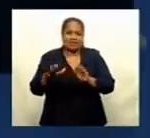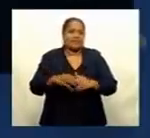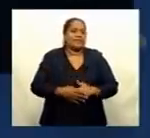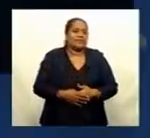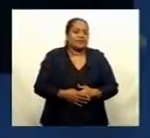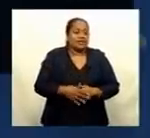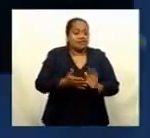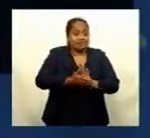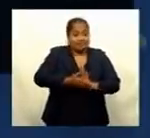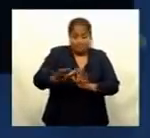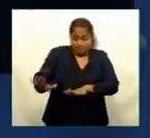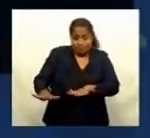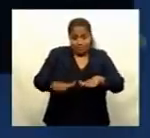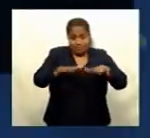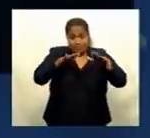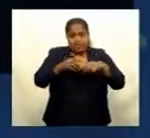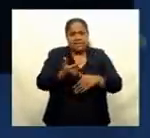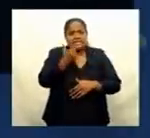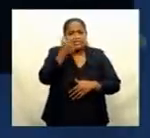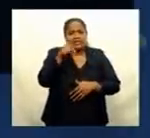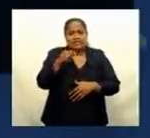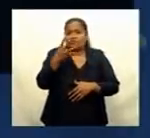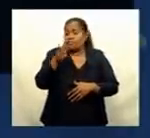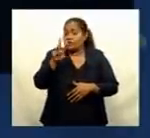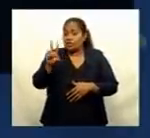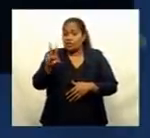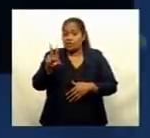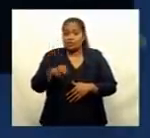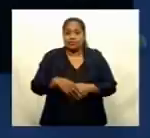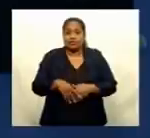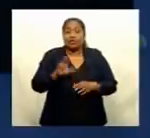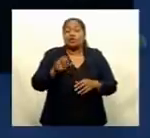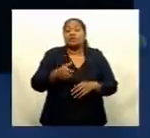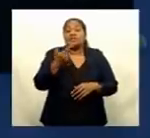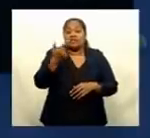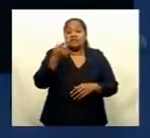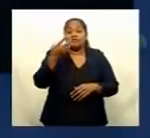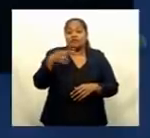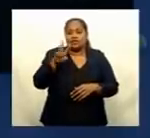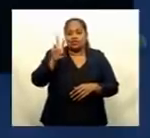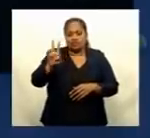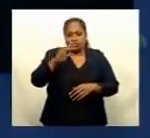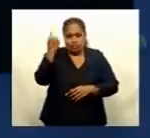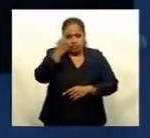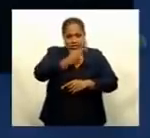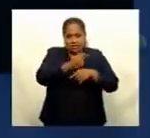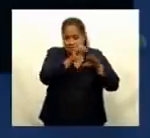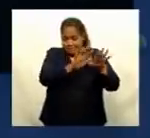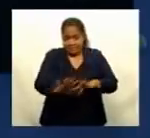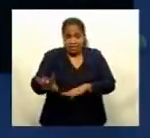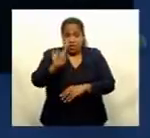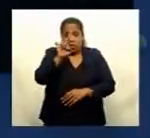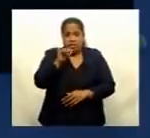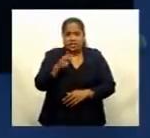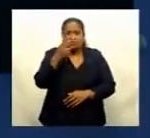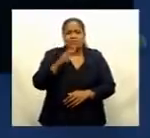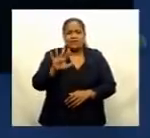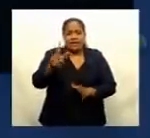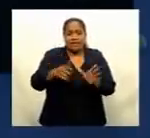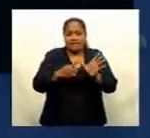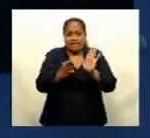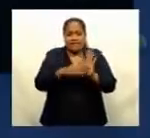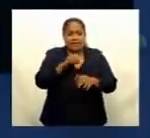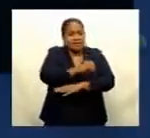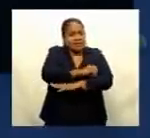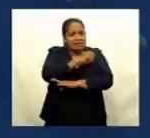High tide is at 7:42, was at 7:42 tonight, with the next low tide at 1:25 a.m. Sunrise will